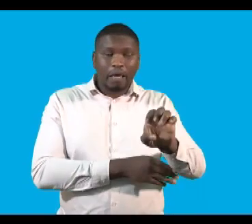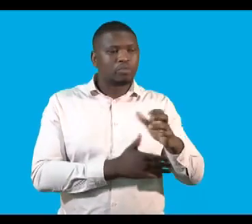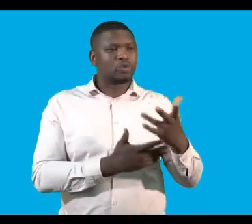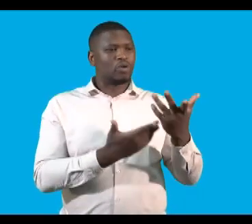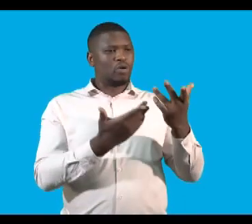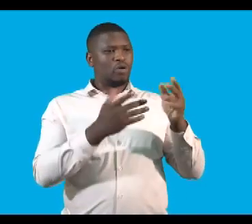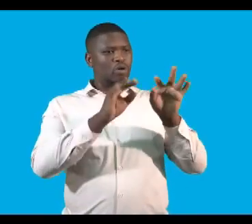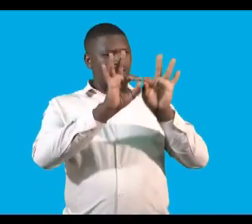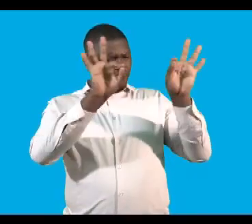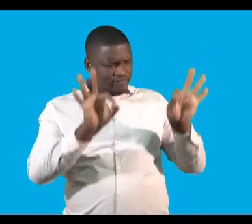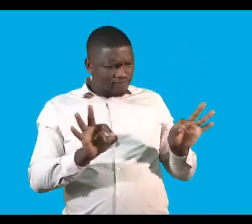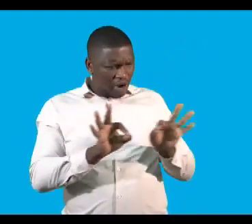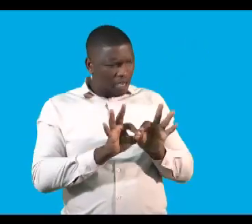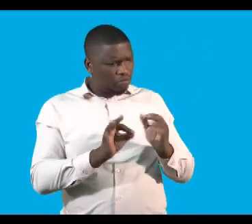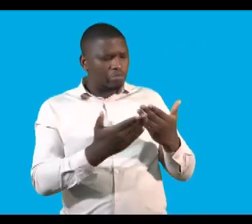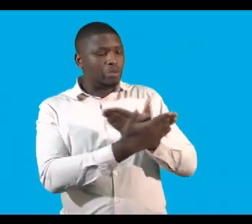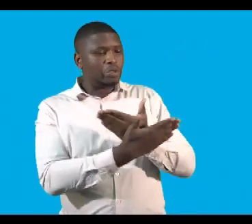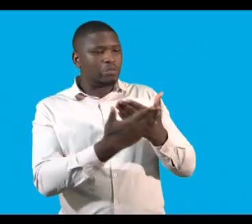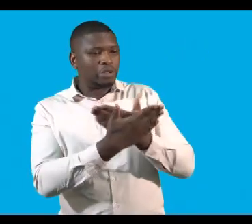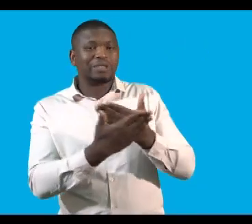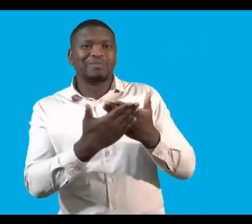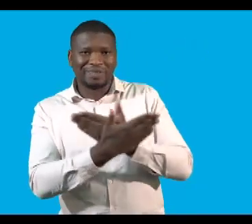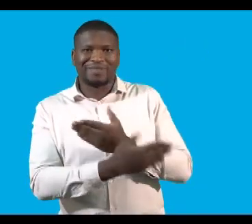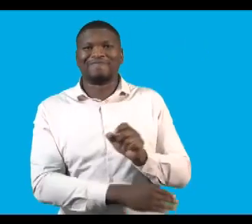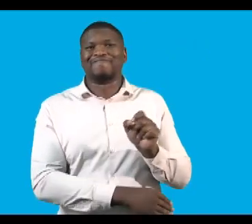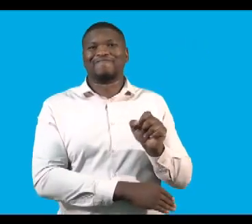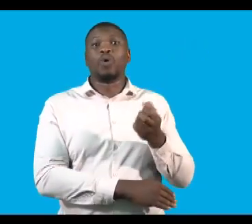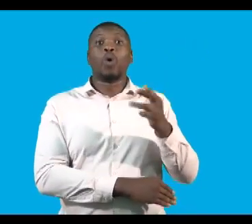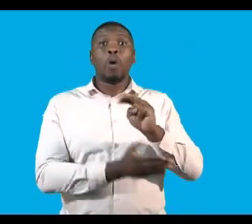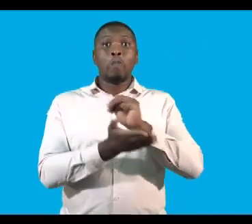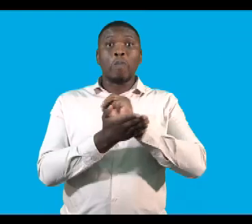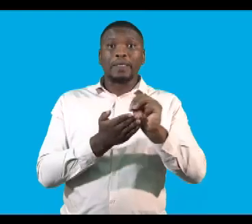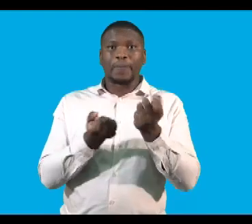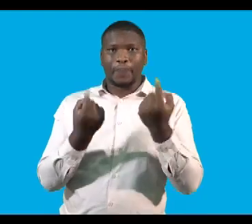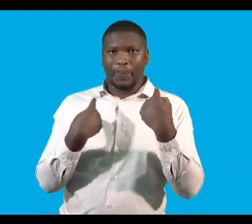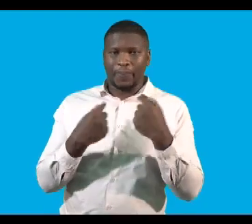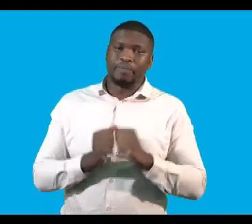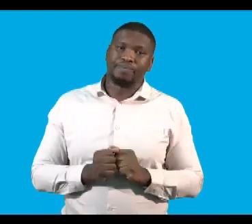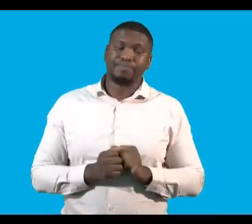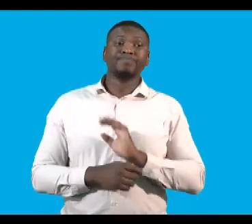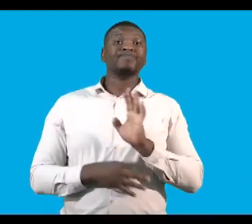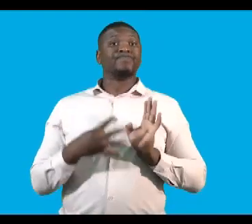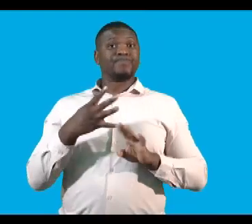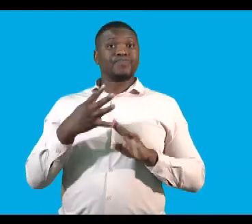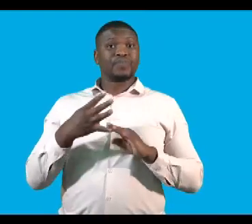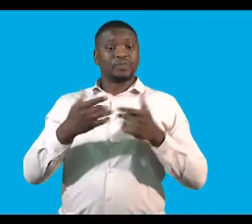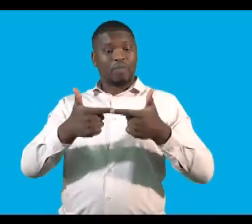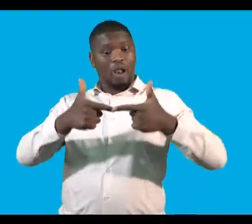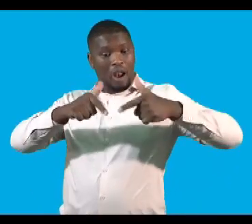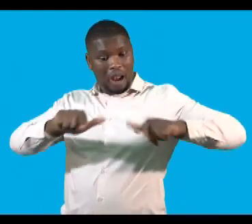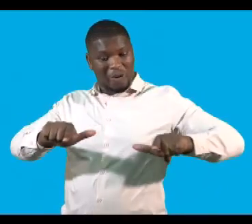bubbles, and other elements, and missing key parts of the cartoon's message. Also, not knowing how